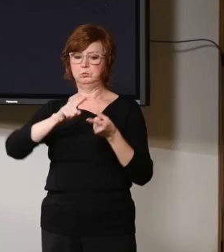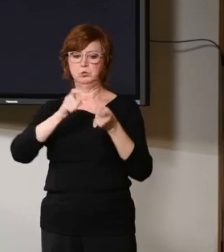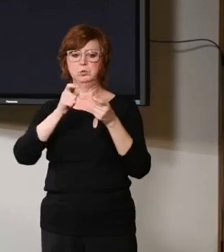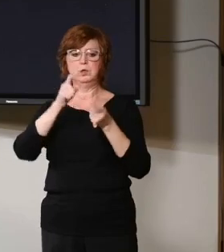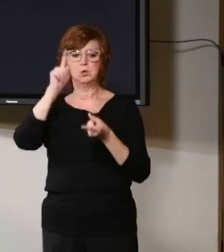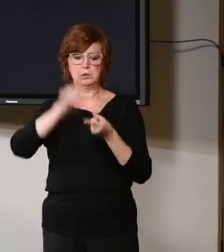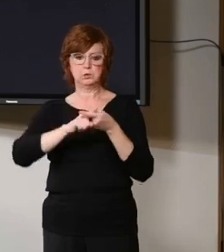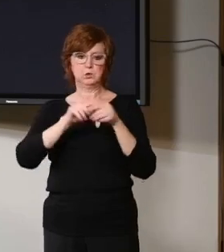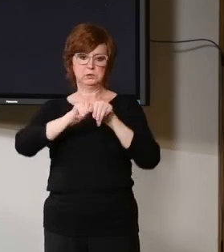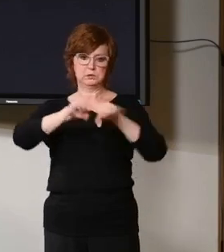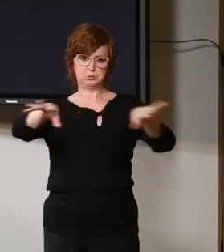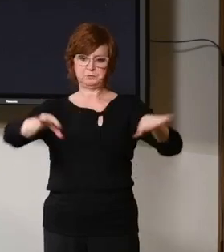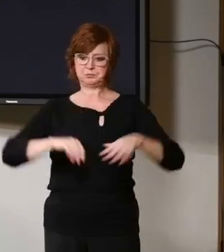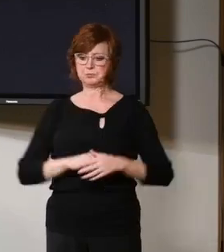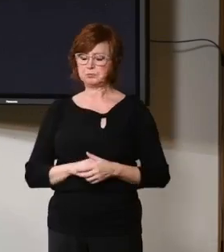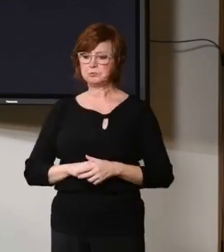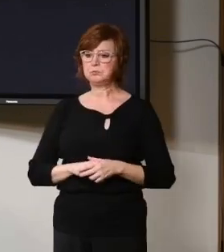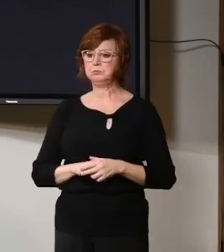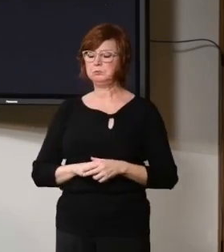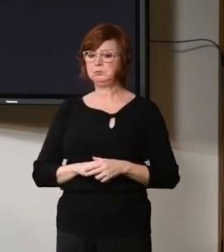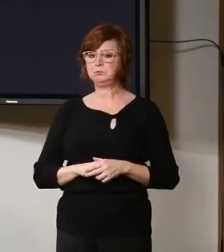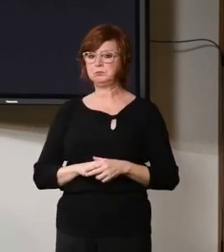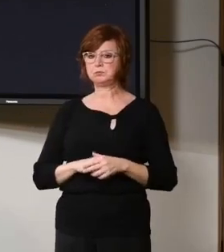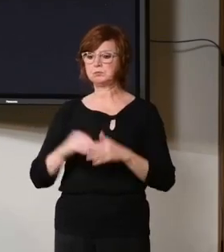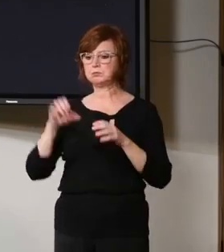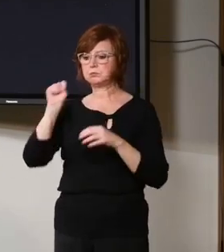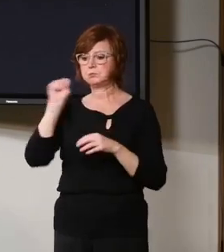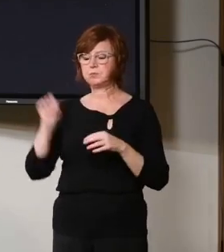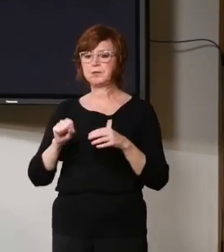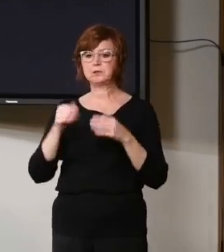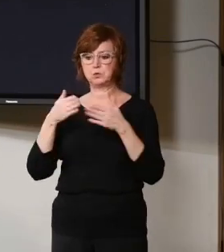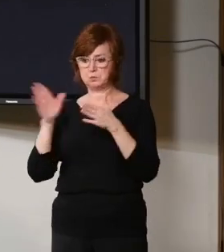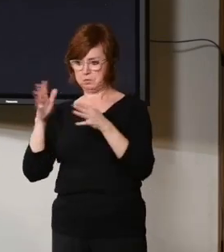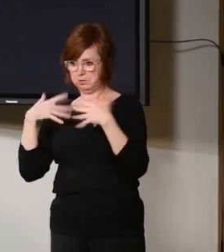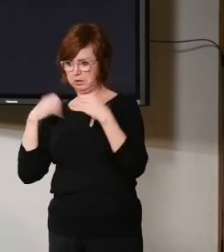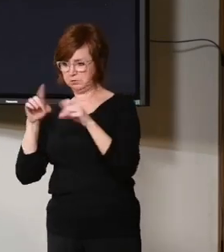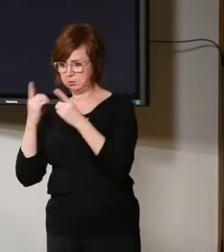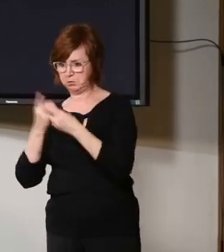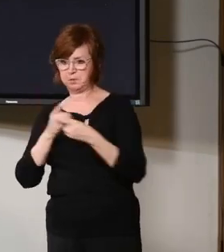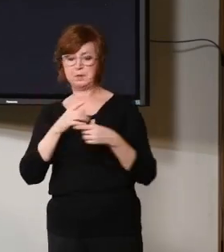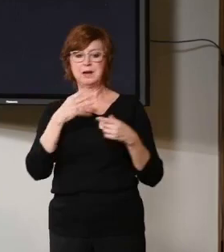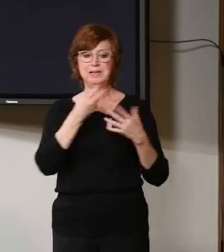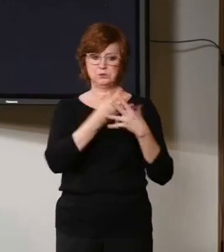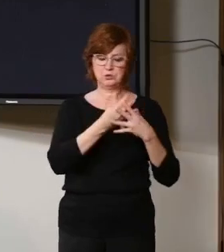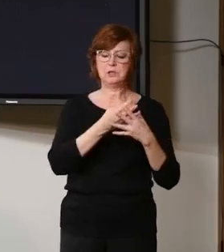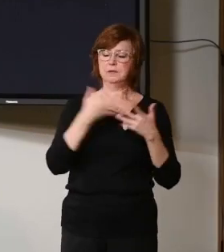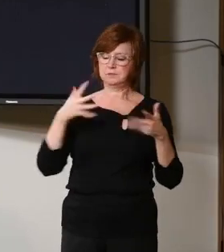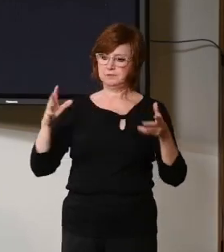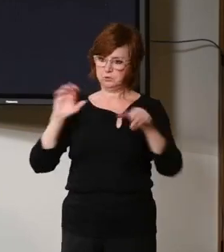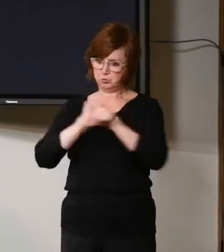very strong working relationship between Saskatoon Public Health and Saskatoon Corrections. And they were actually already working on